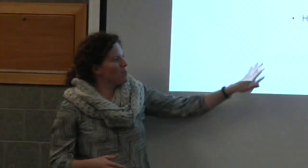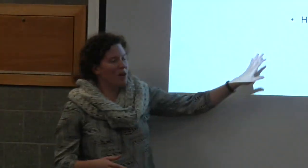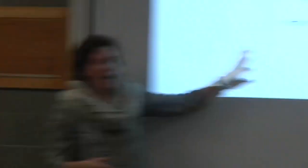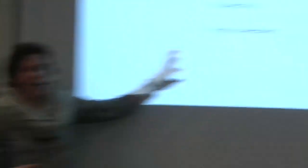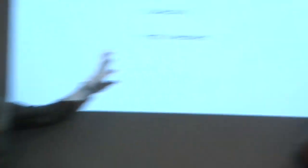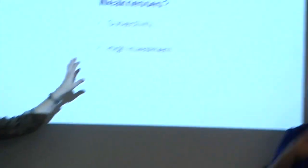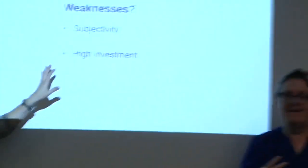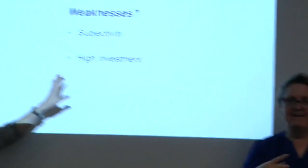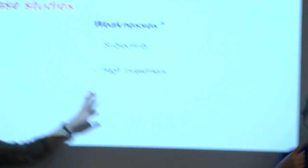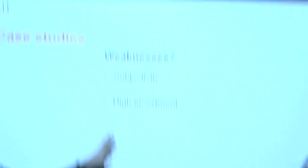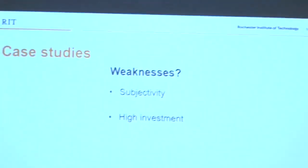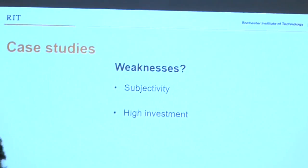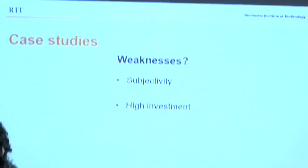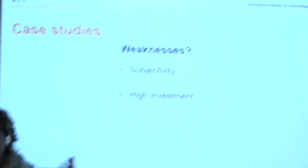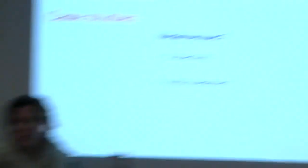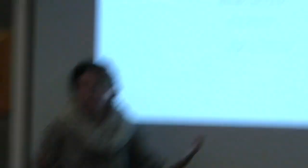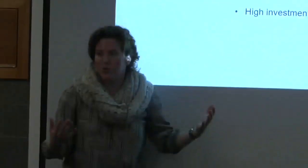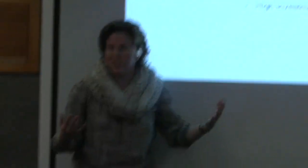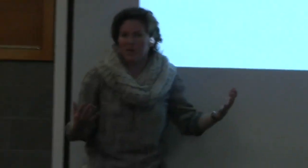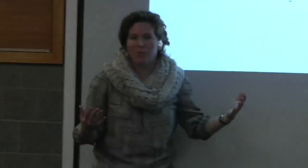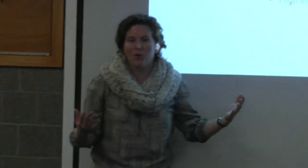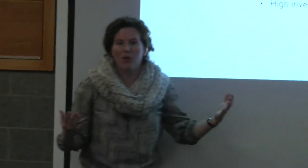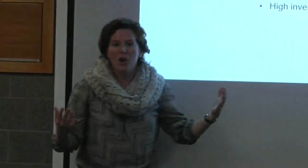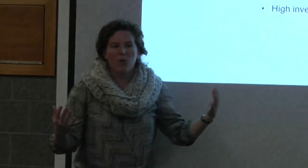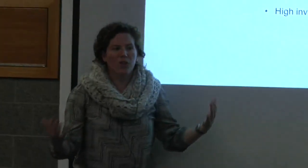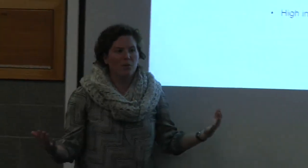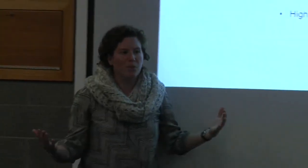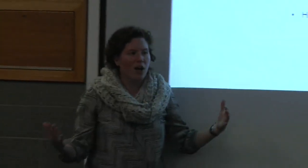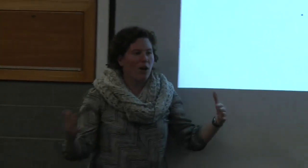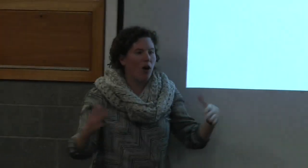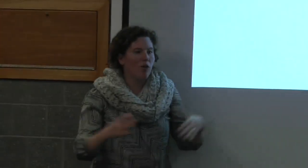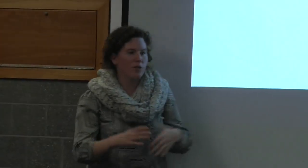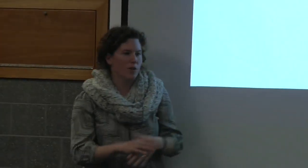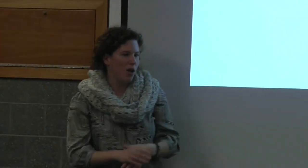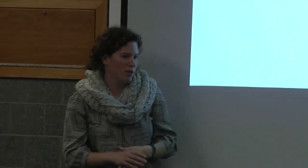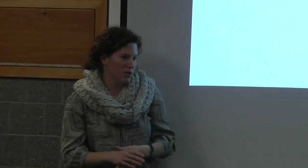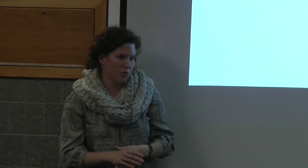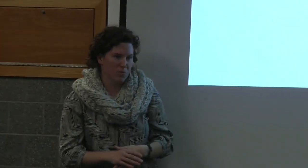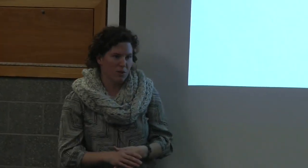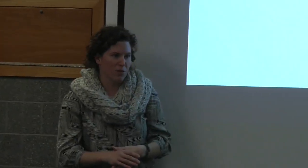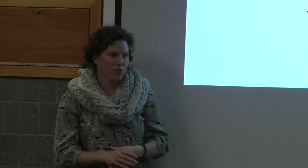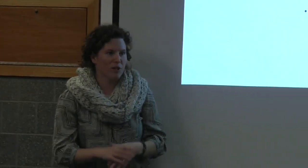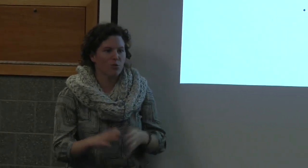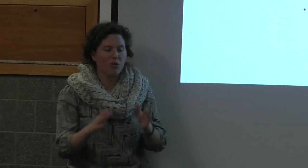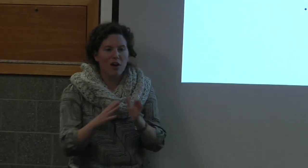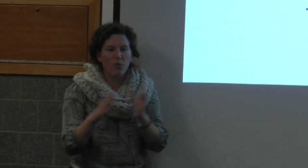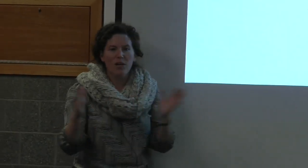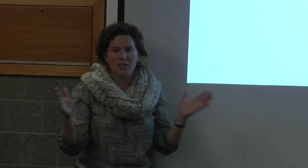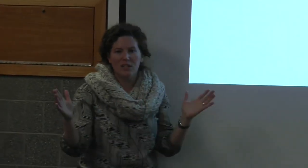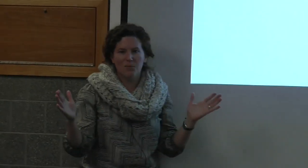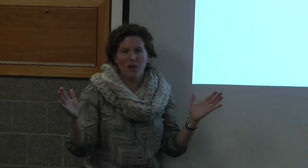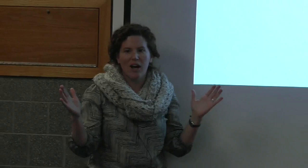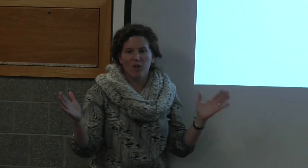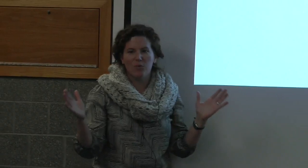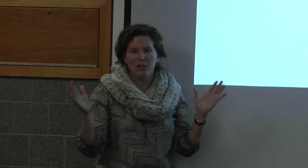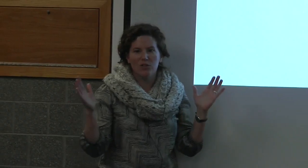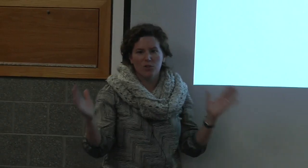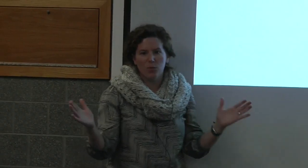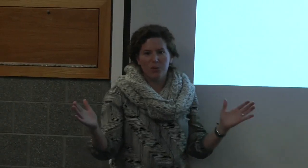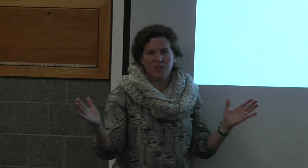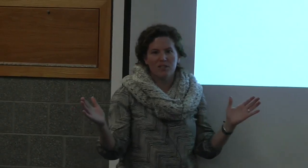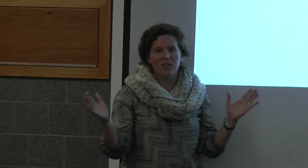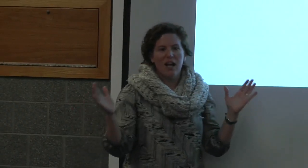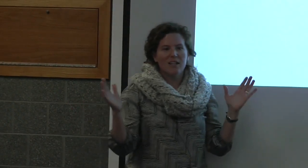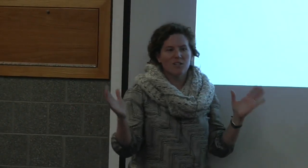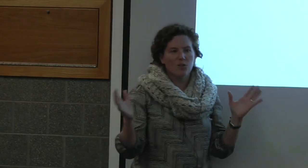to think about how you might do this at the end of a unit, for example, where they apply all their knowledge from the unit, right? So there's a lot of ways to think about how you might